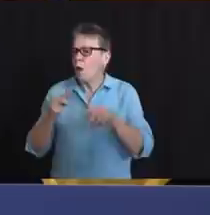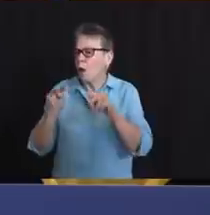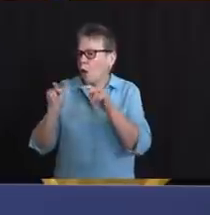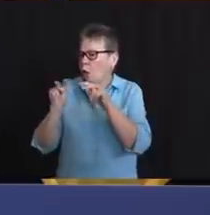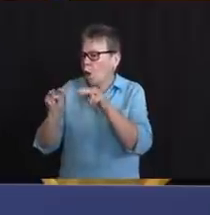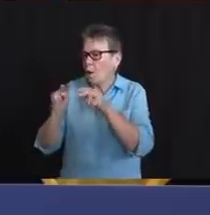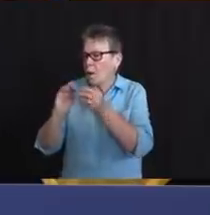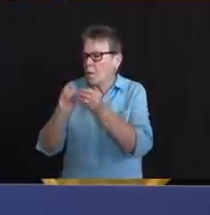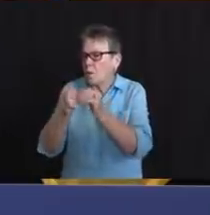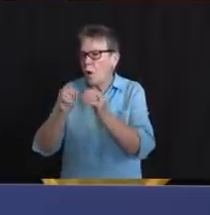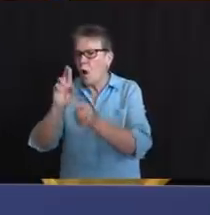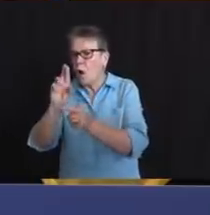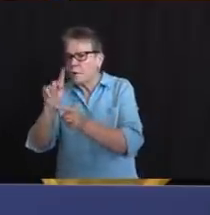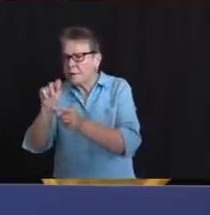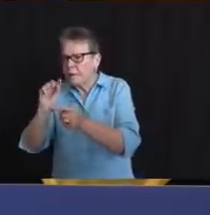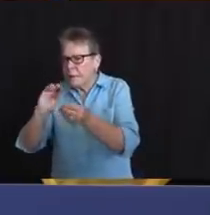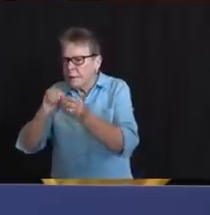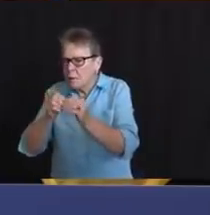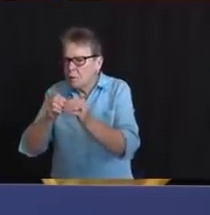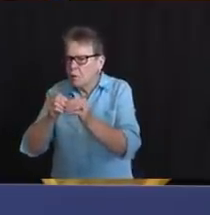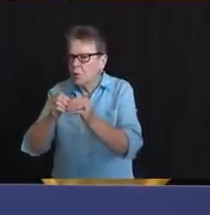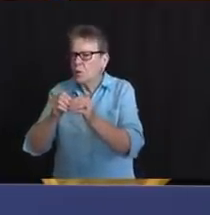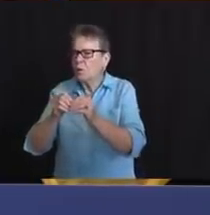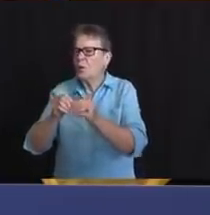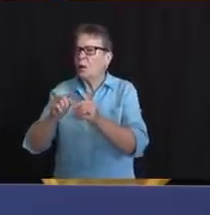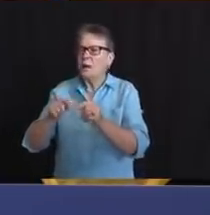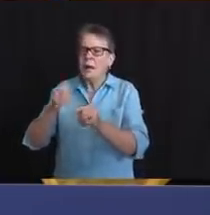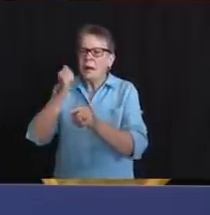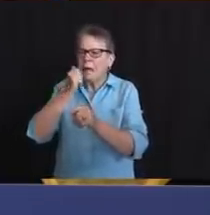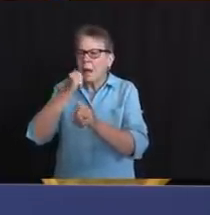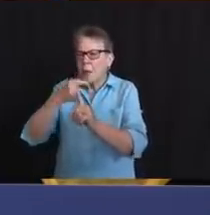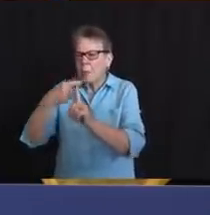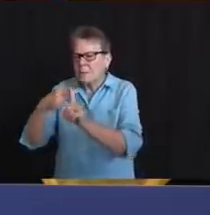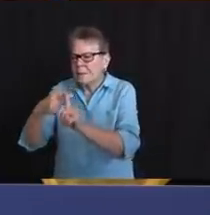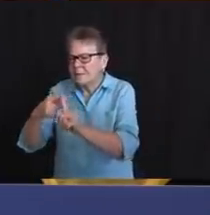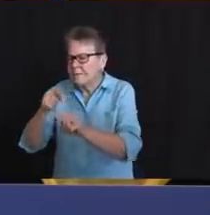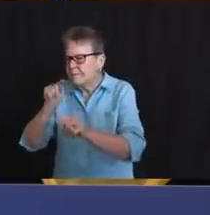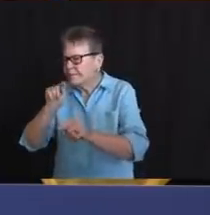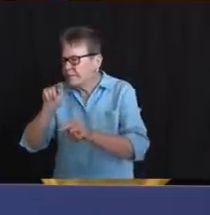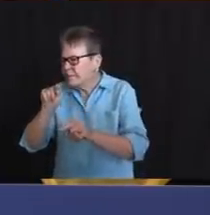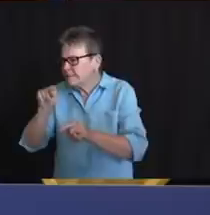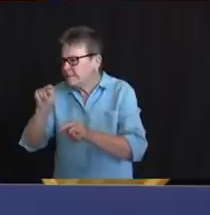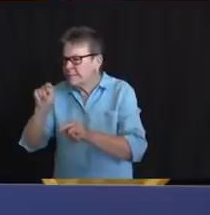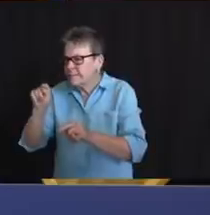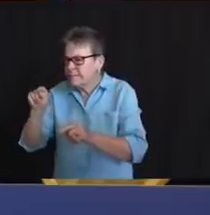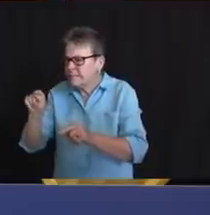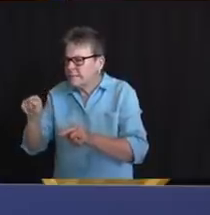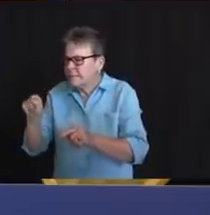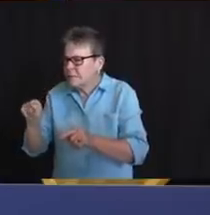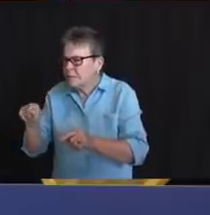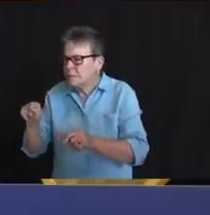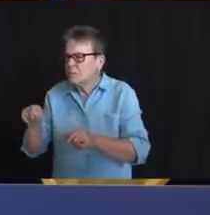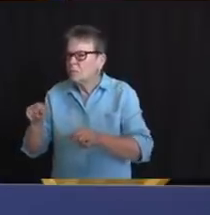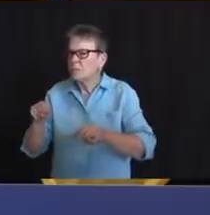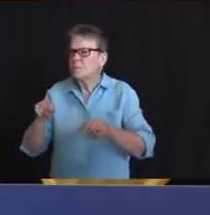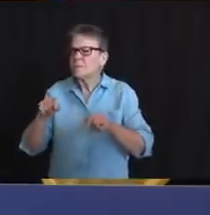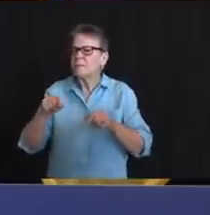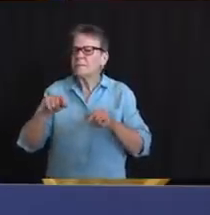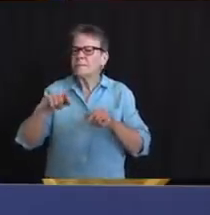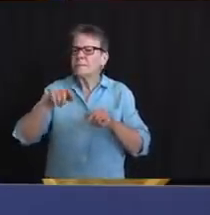than I do, but about the Cali scores. But that would be something. If we saw the colors change in a systemic